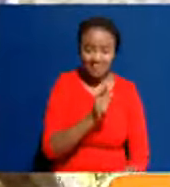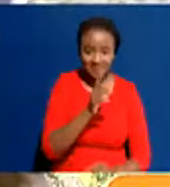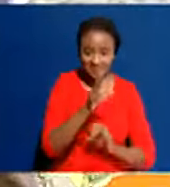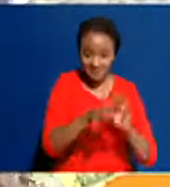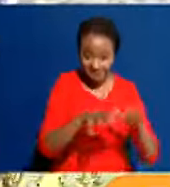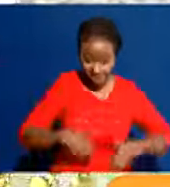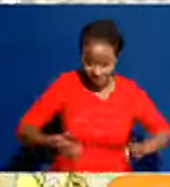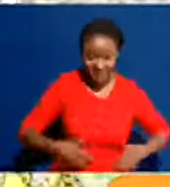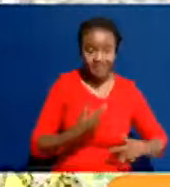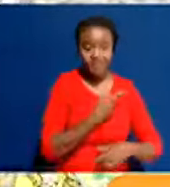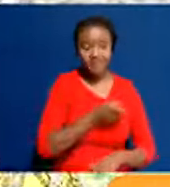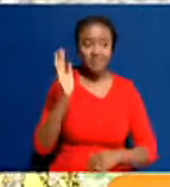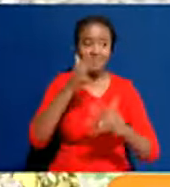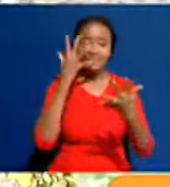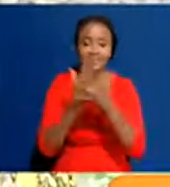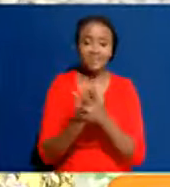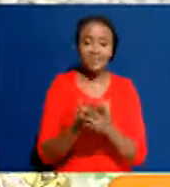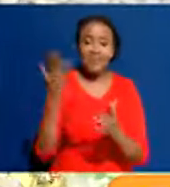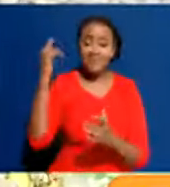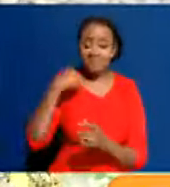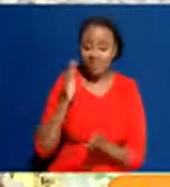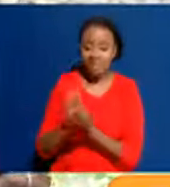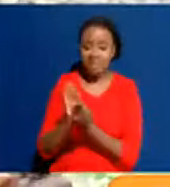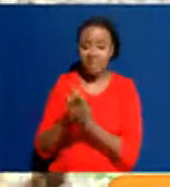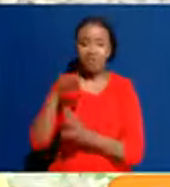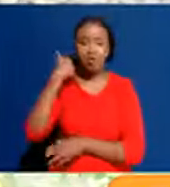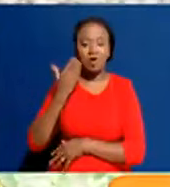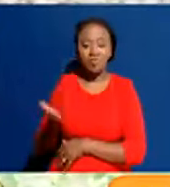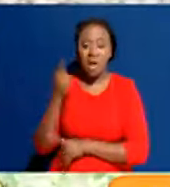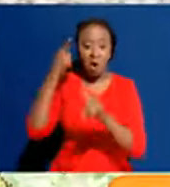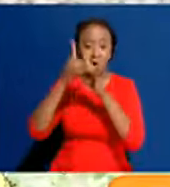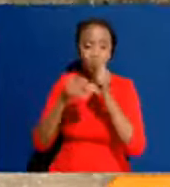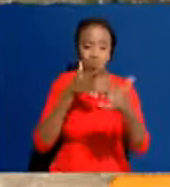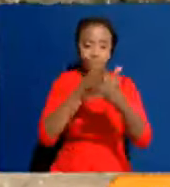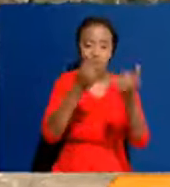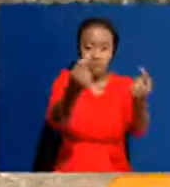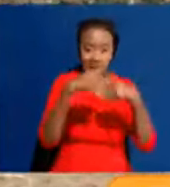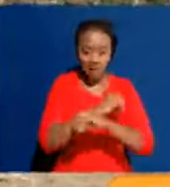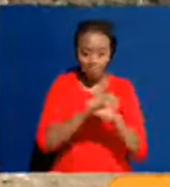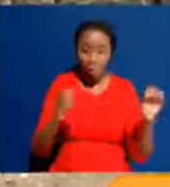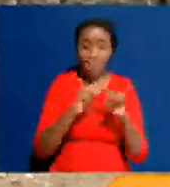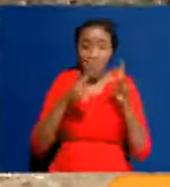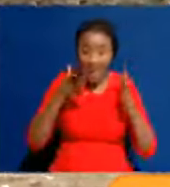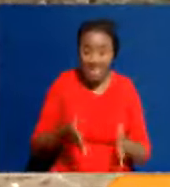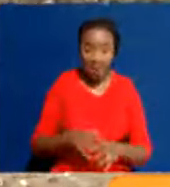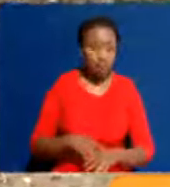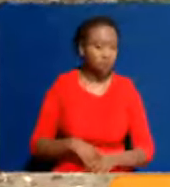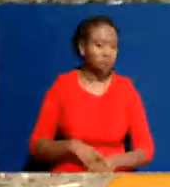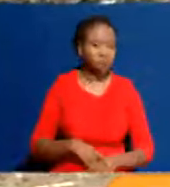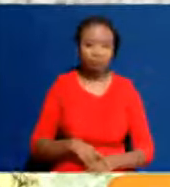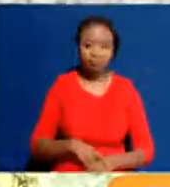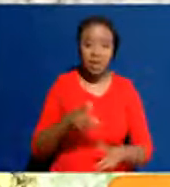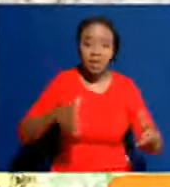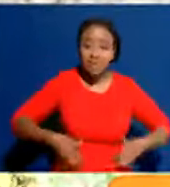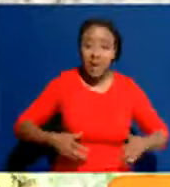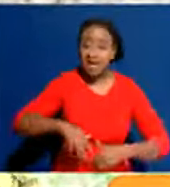hapo, na waku kwa wanaingia. Lakini siku hizi ninafunga, mpaka ninaenda kufunga hapo inje. Bado wanapita tu wanaingia. Wengine wanasema